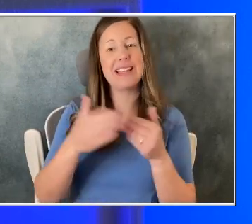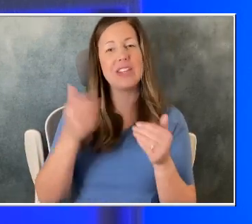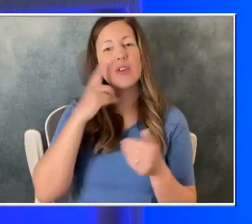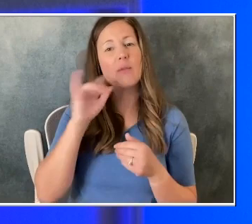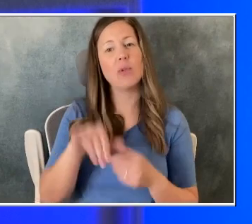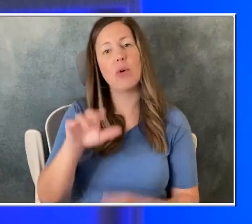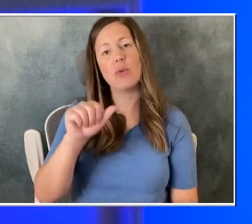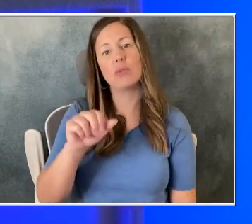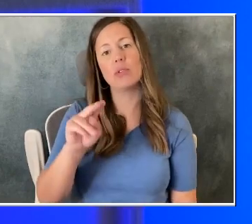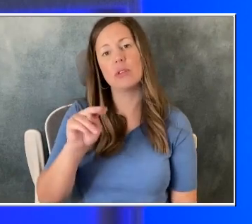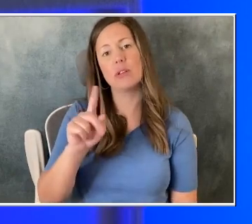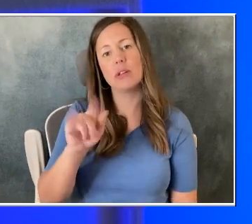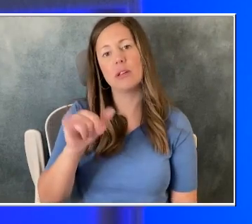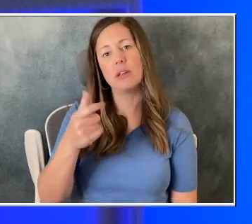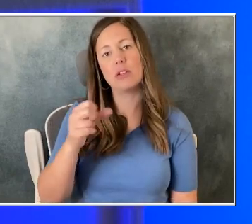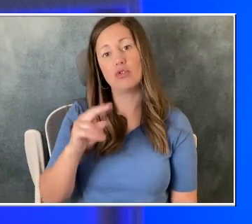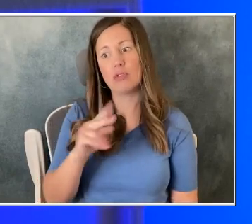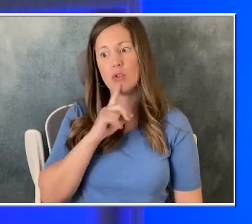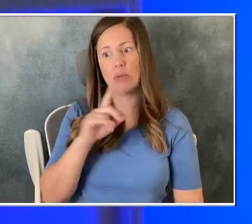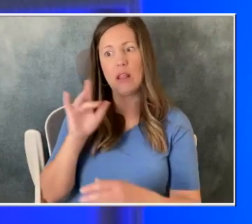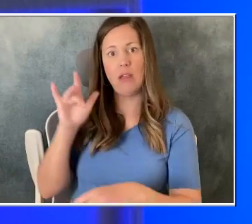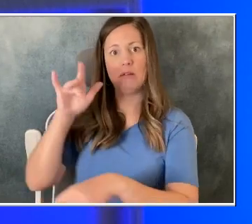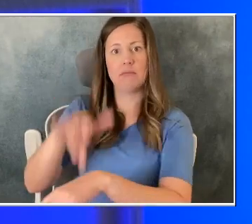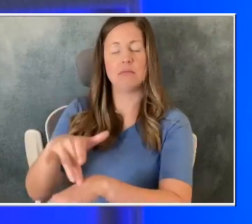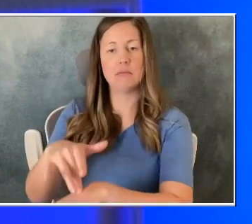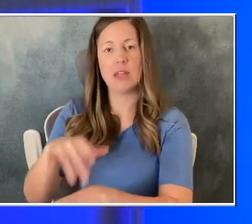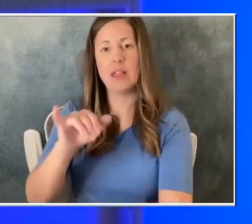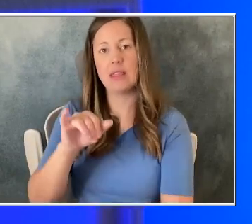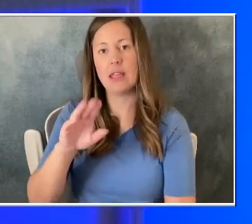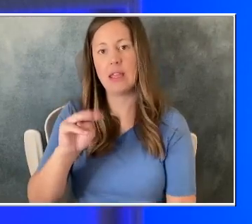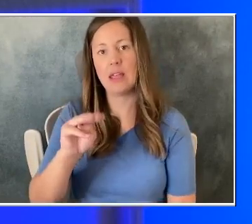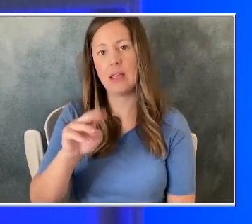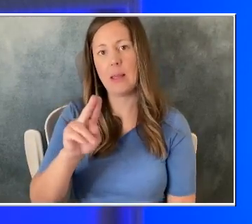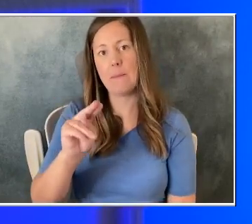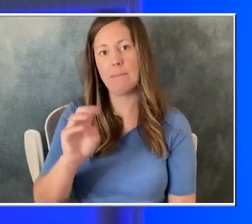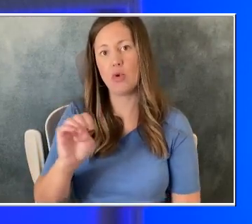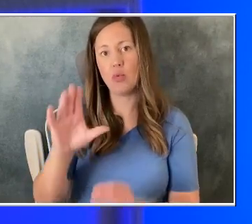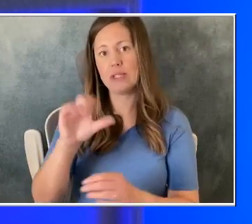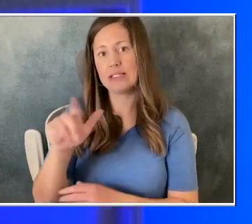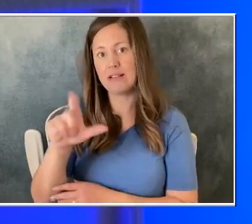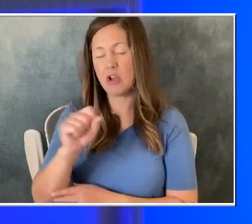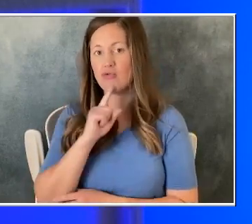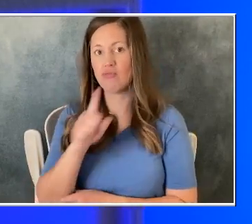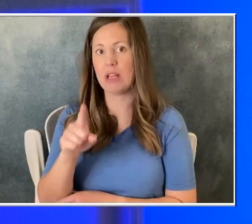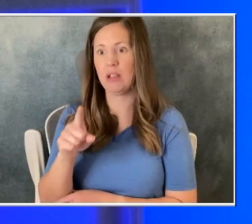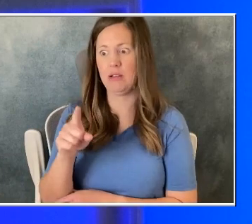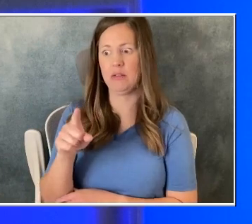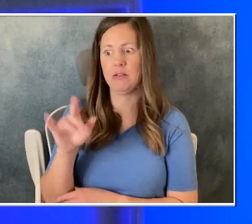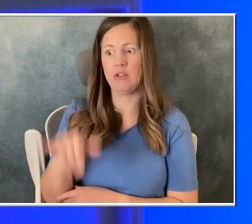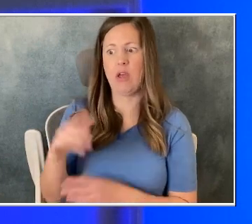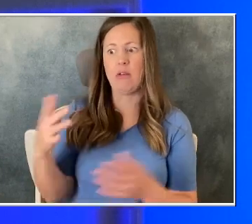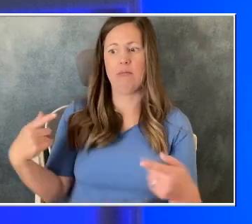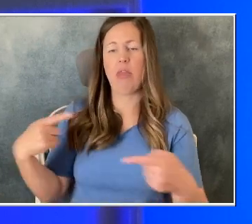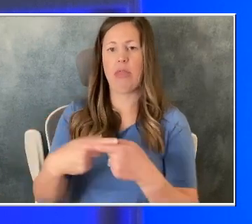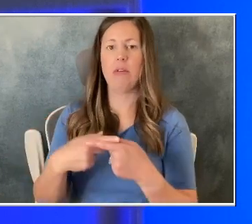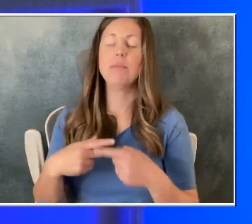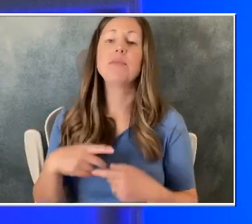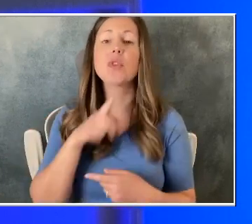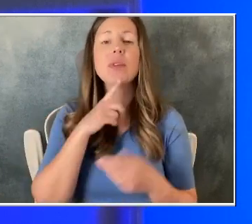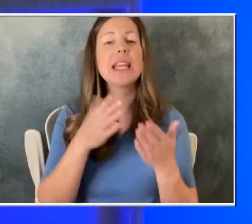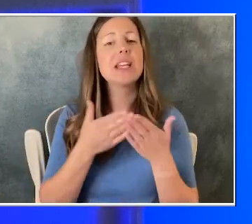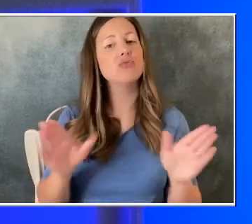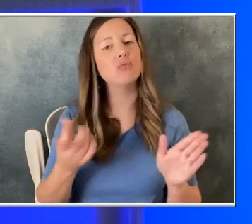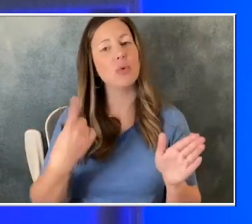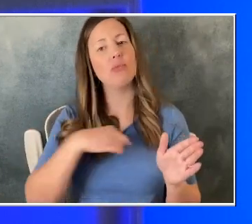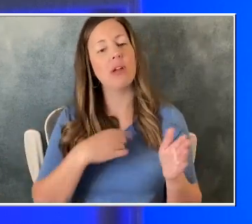to come in contact with the immune cells that are sort of surveilling or keeping watch on your skin. So in general, we do recommend that you want to